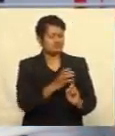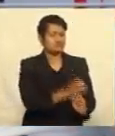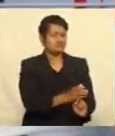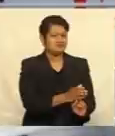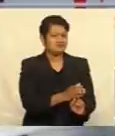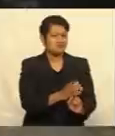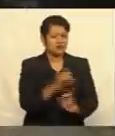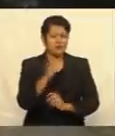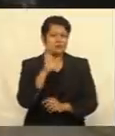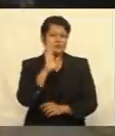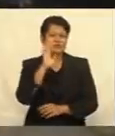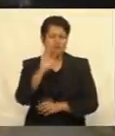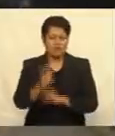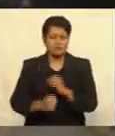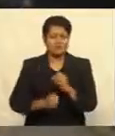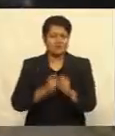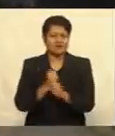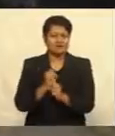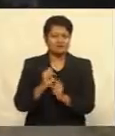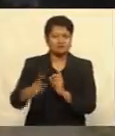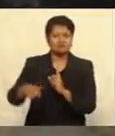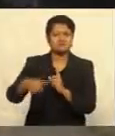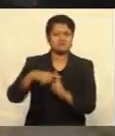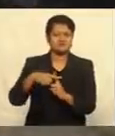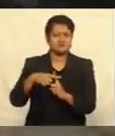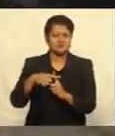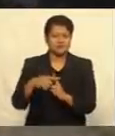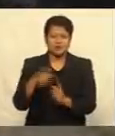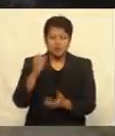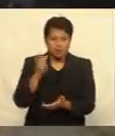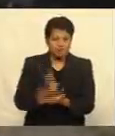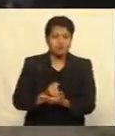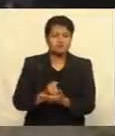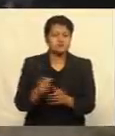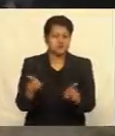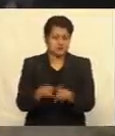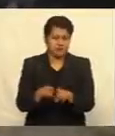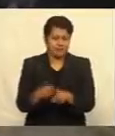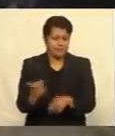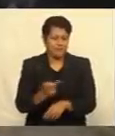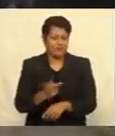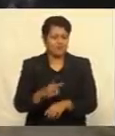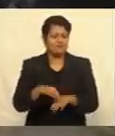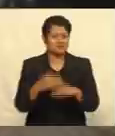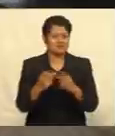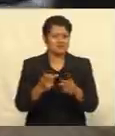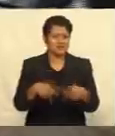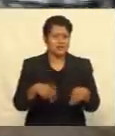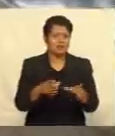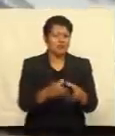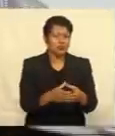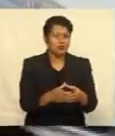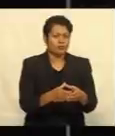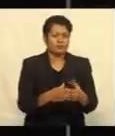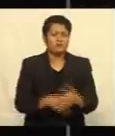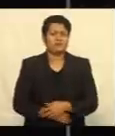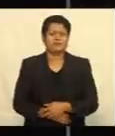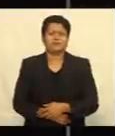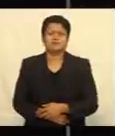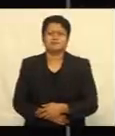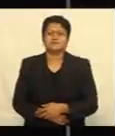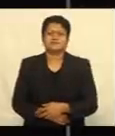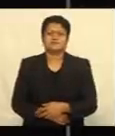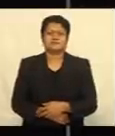infectious. Dr. Fong also confirmed the 2 were from the same cluster. Josiah Nanunga, FBC News.